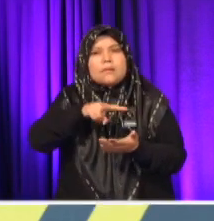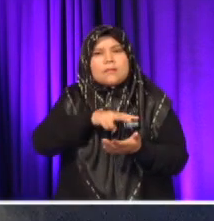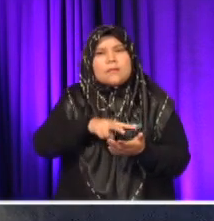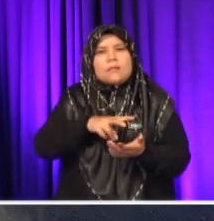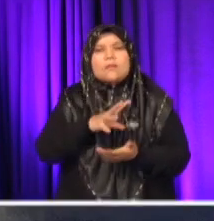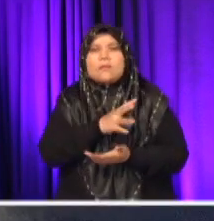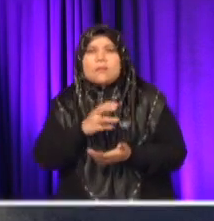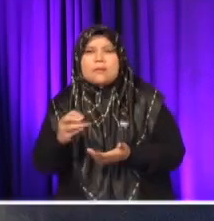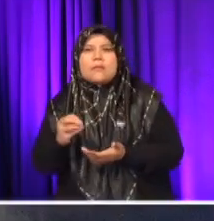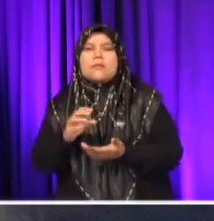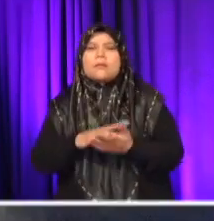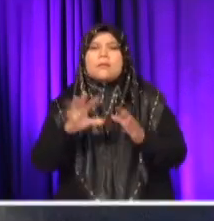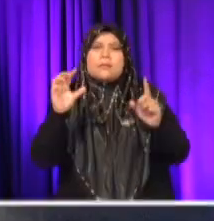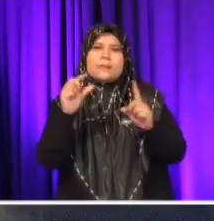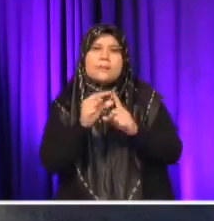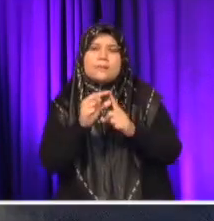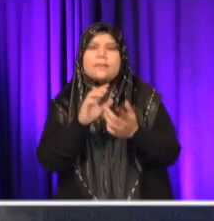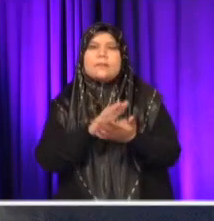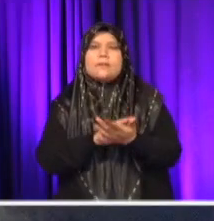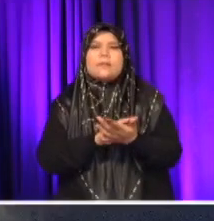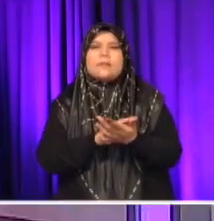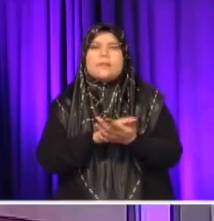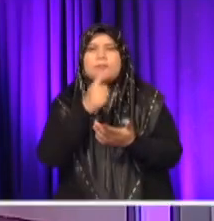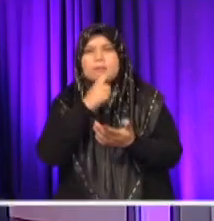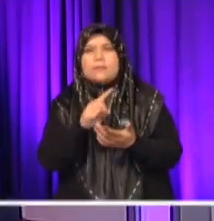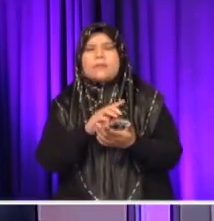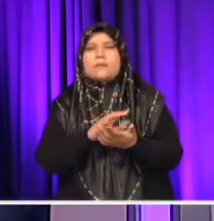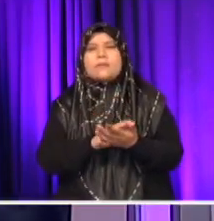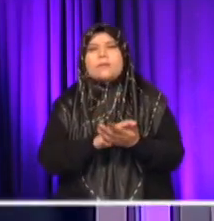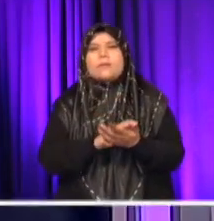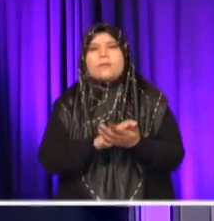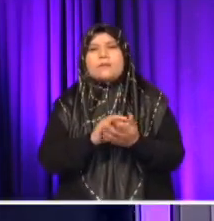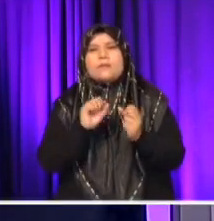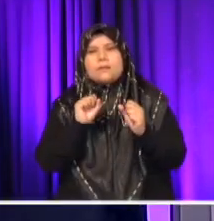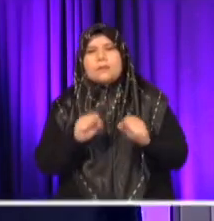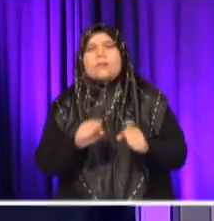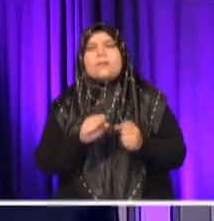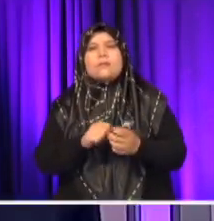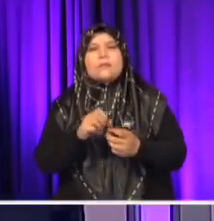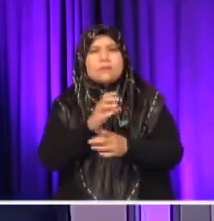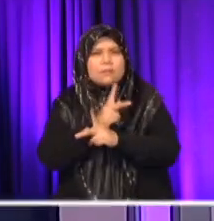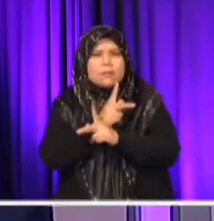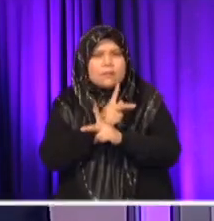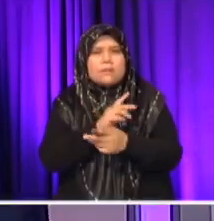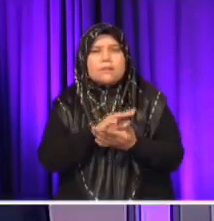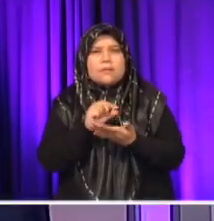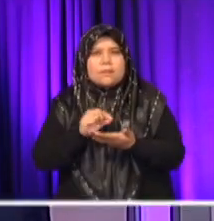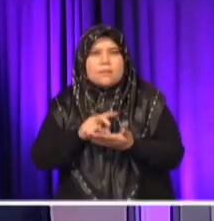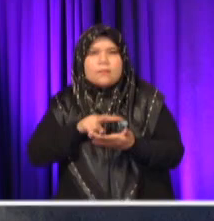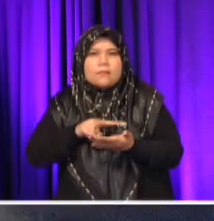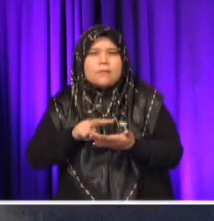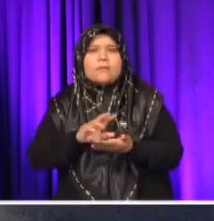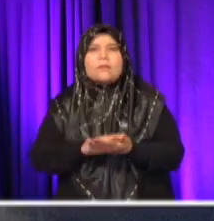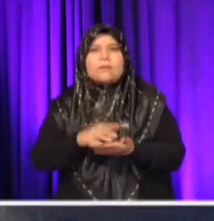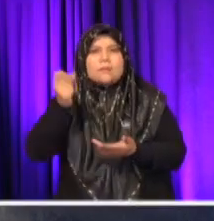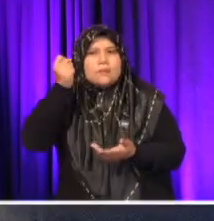Sometimes the text, of course, the texts are written to distract you a bit. Yeah. And you have to be careful when you are reading it. So this is to test the pupils'